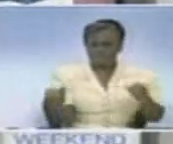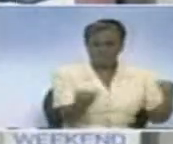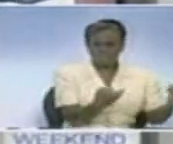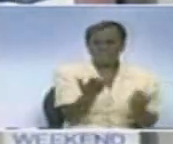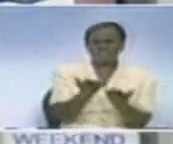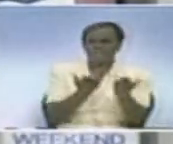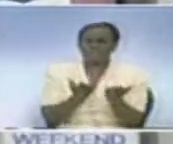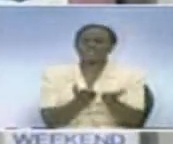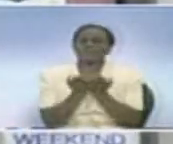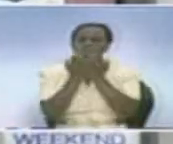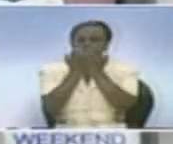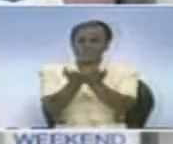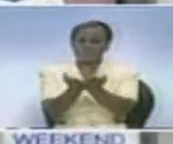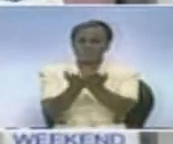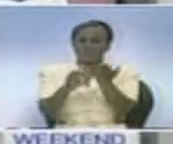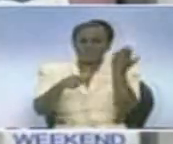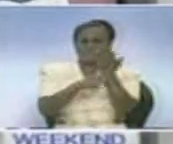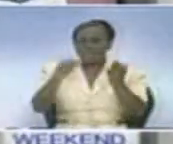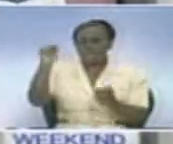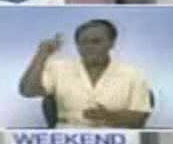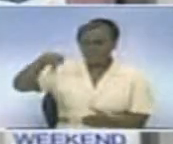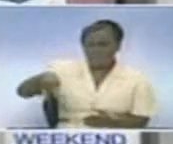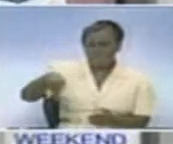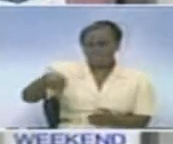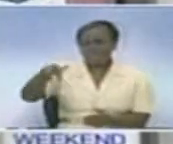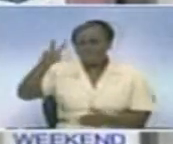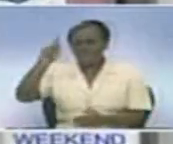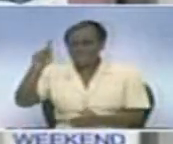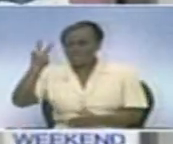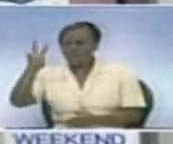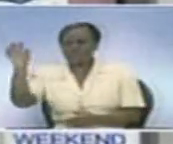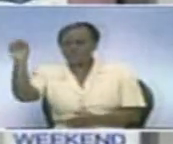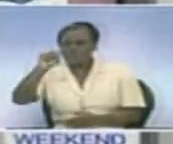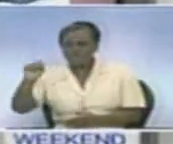service providers called the administration police, the KWS, if it's